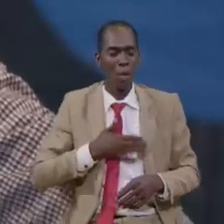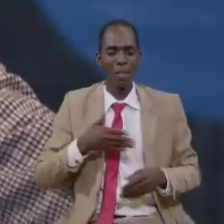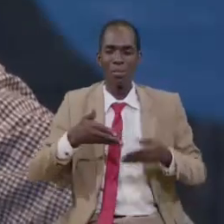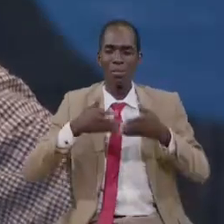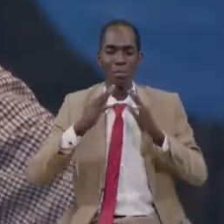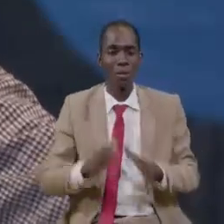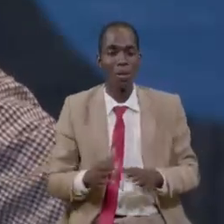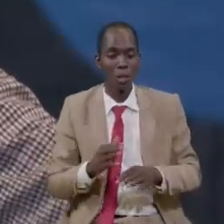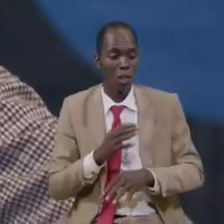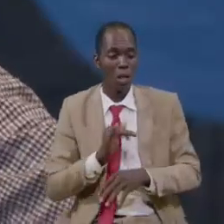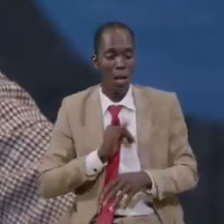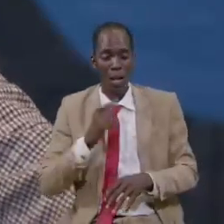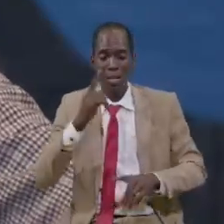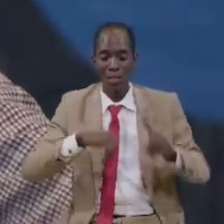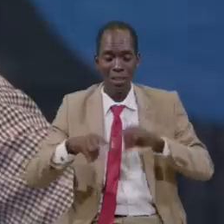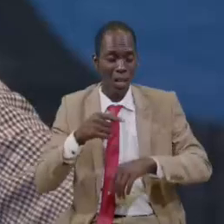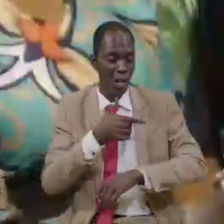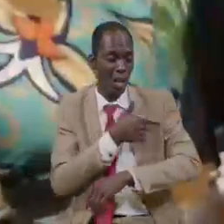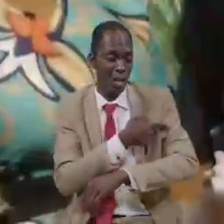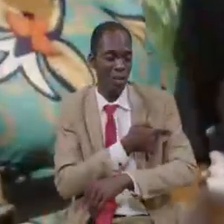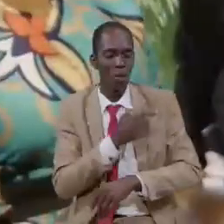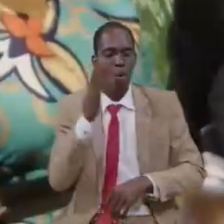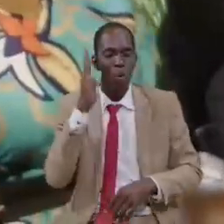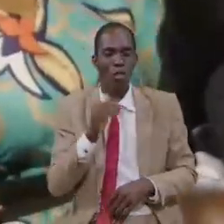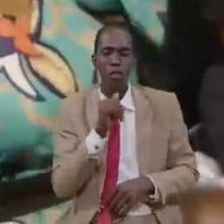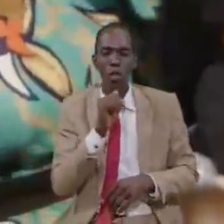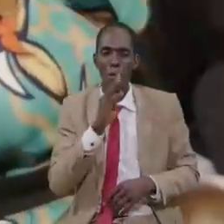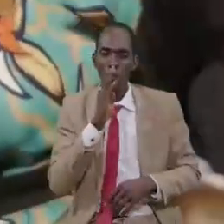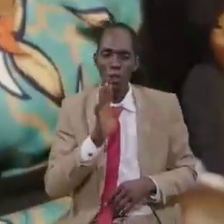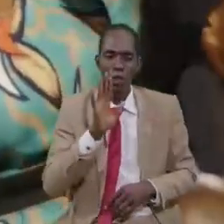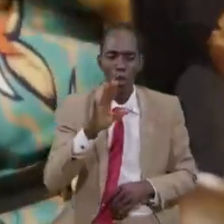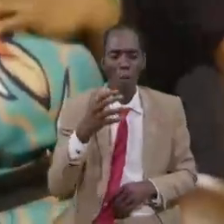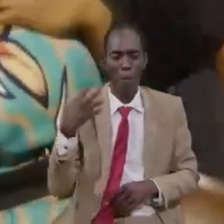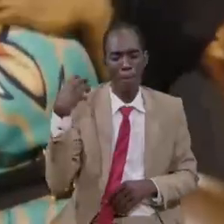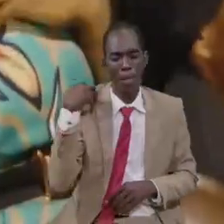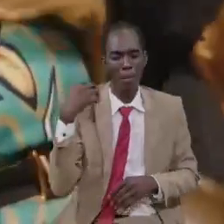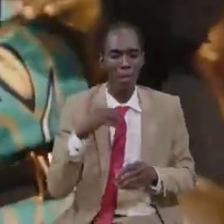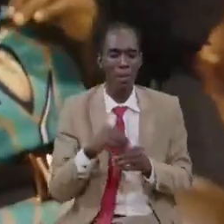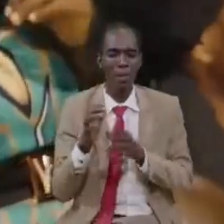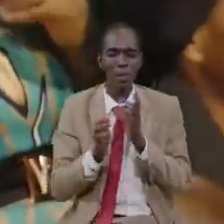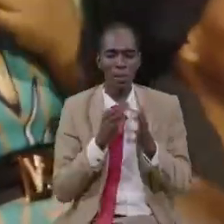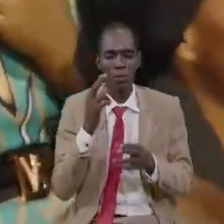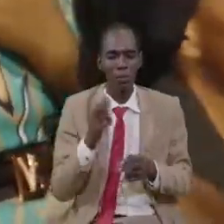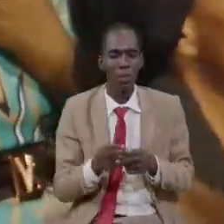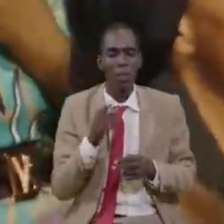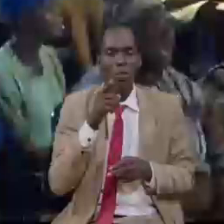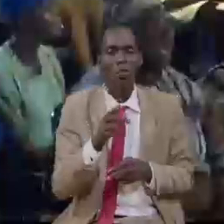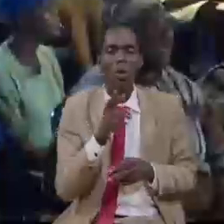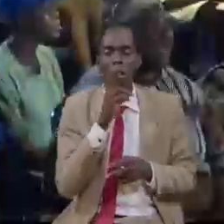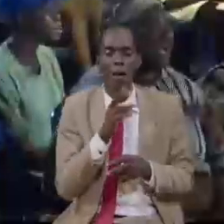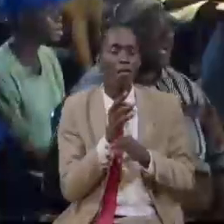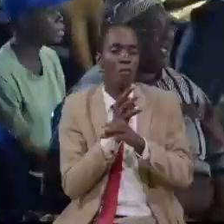hard drugs will not be your master. You're free in Jesus'